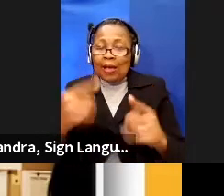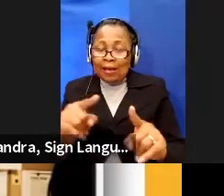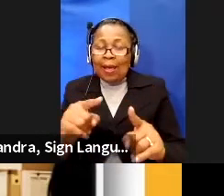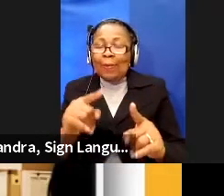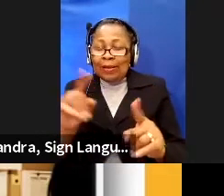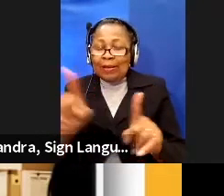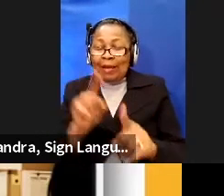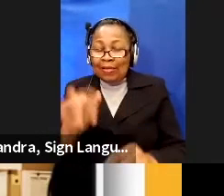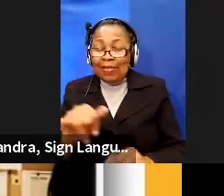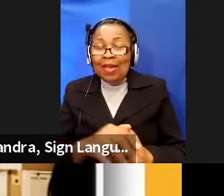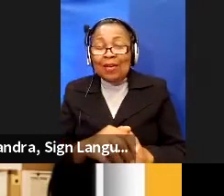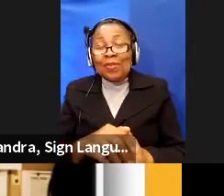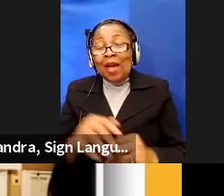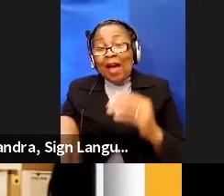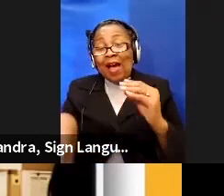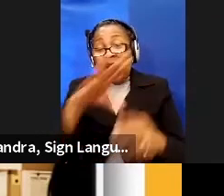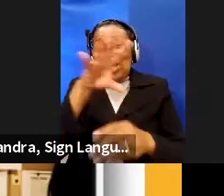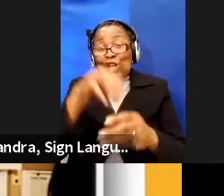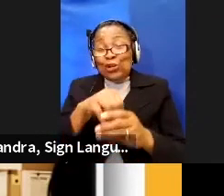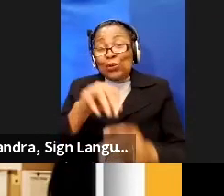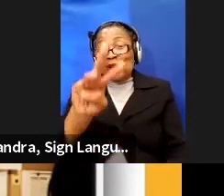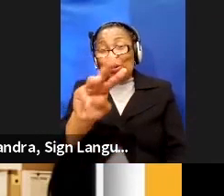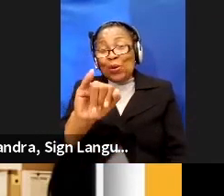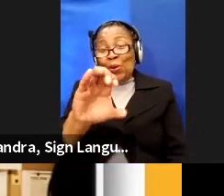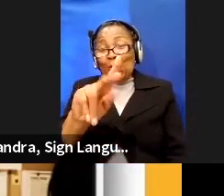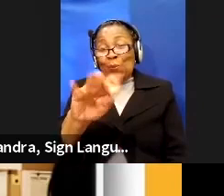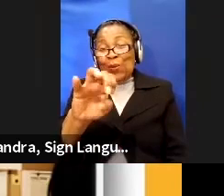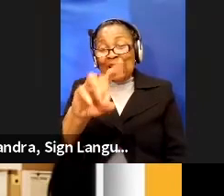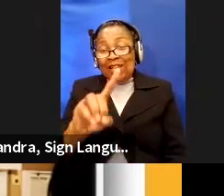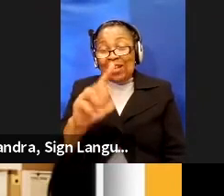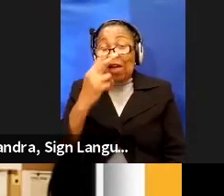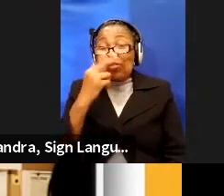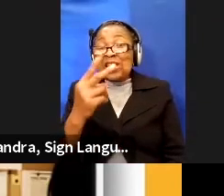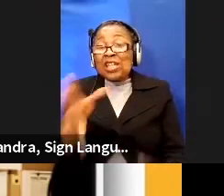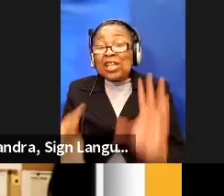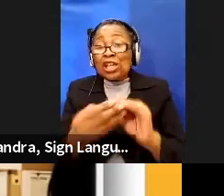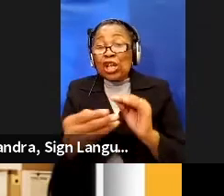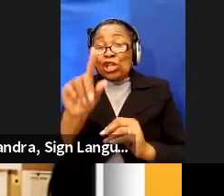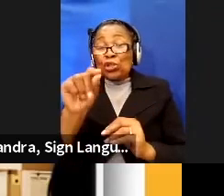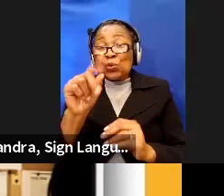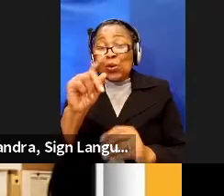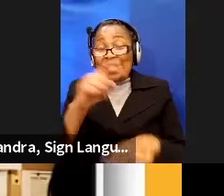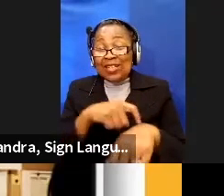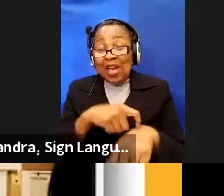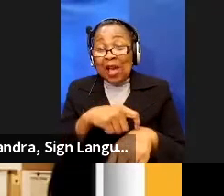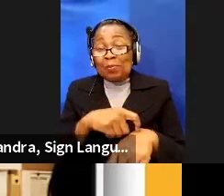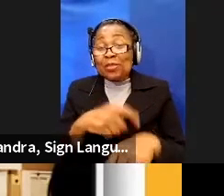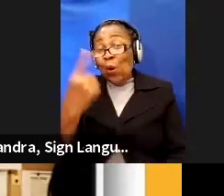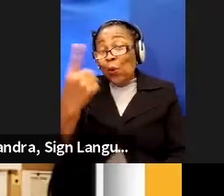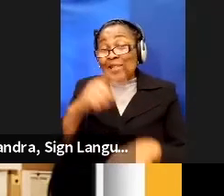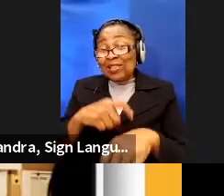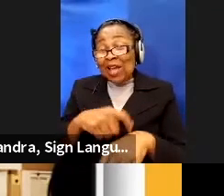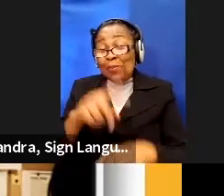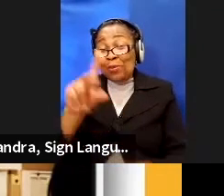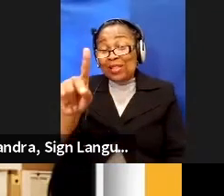I put Wicked on there because I've seen that show 20 times. One of them, Betty, was at the Kennedy Center, and it was the